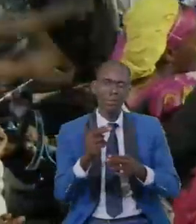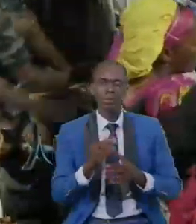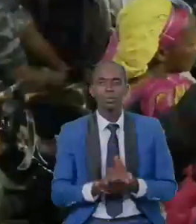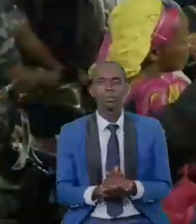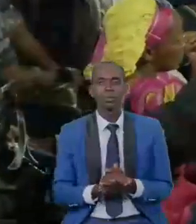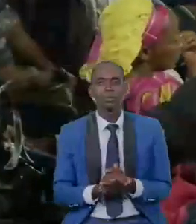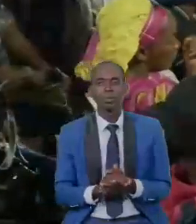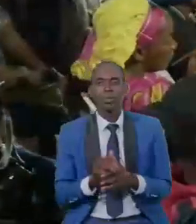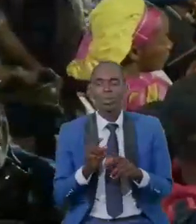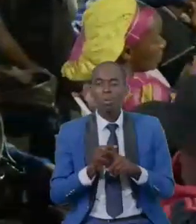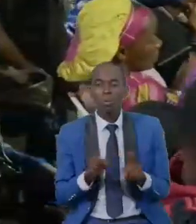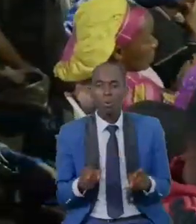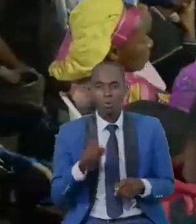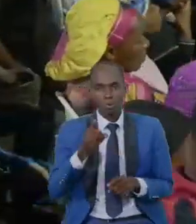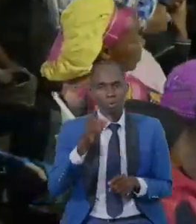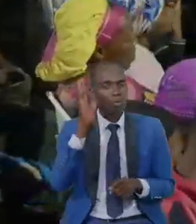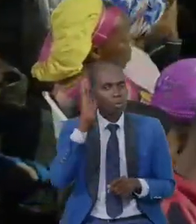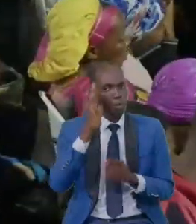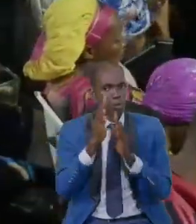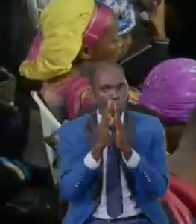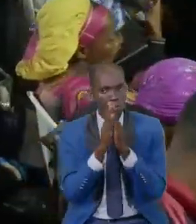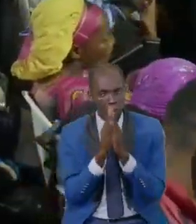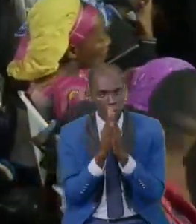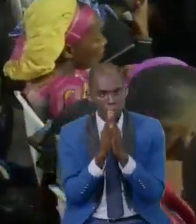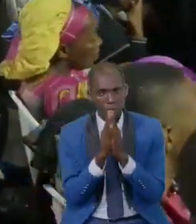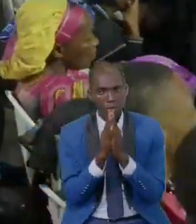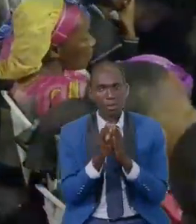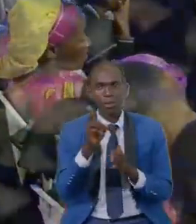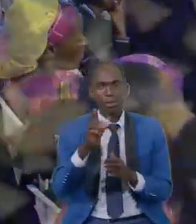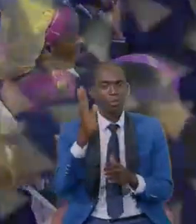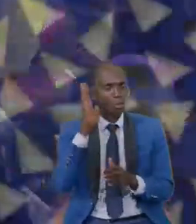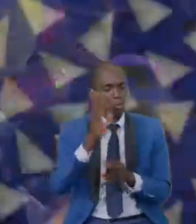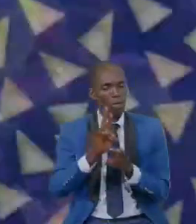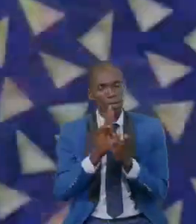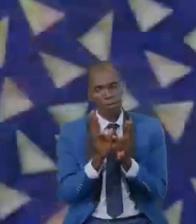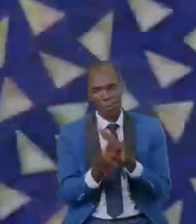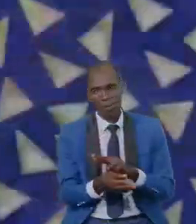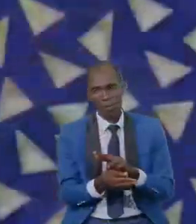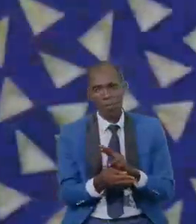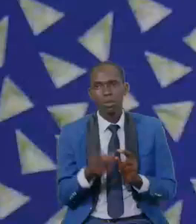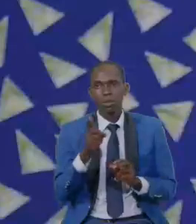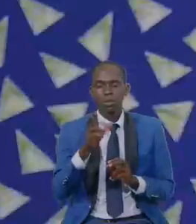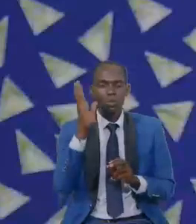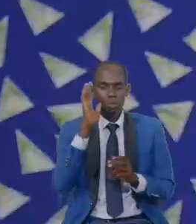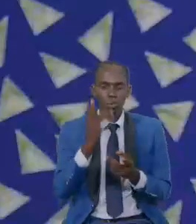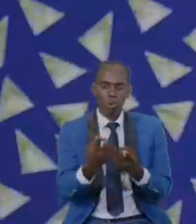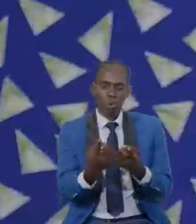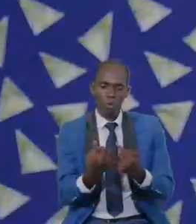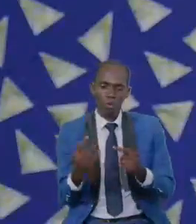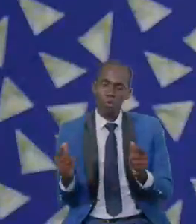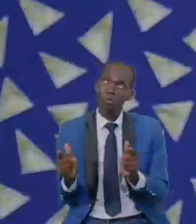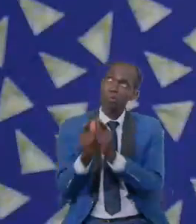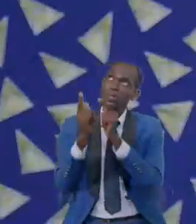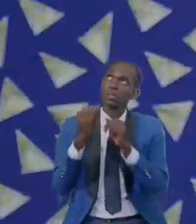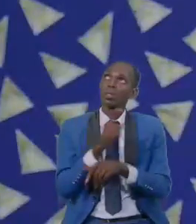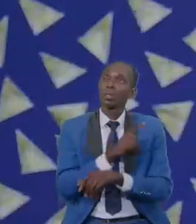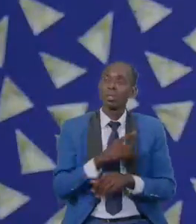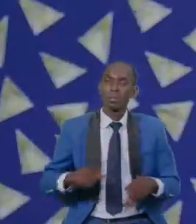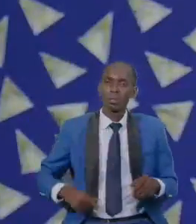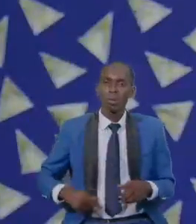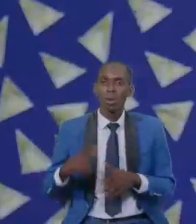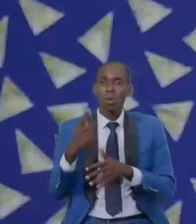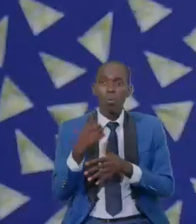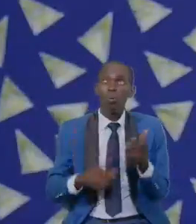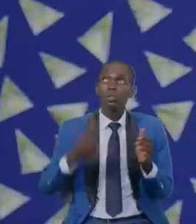But you'll pray. You'll repent. You'll come to the Lord. What he has made of